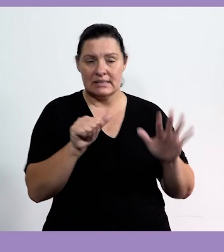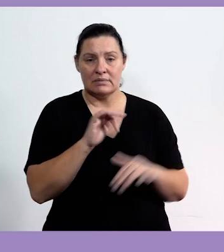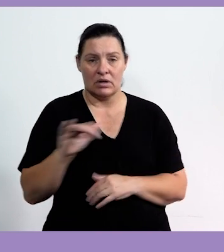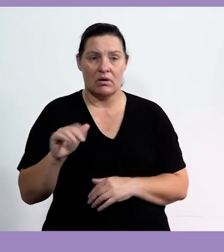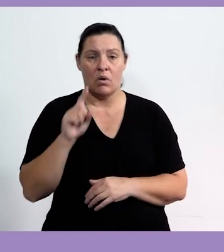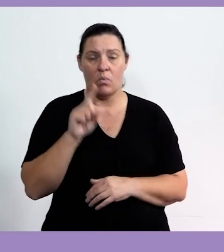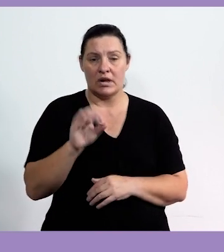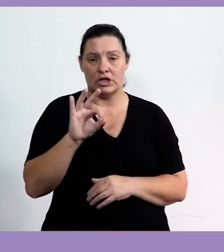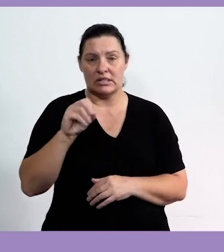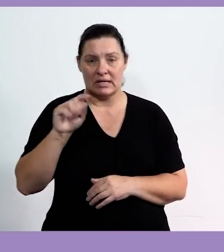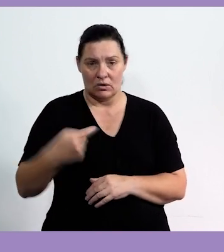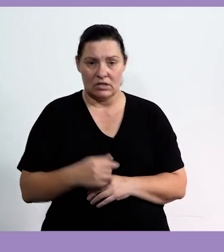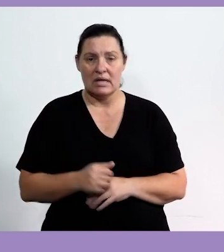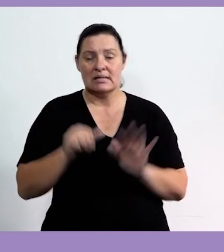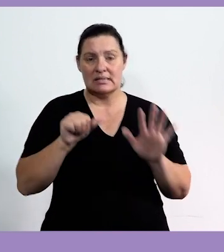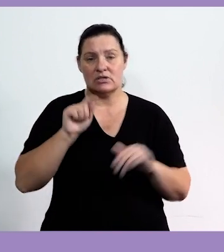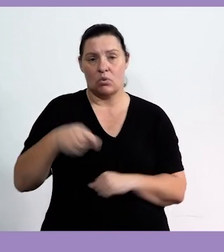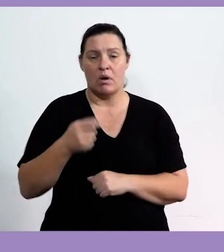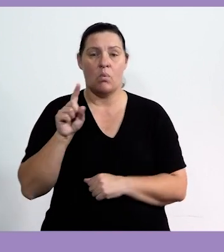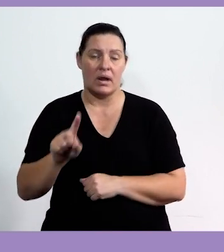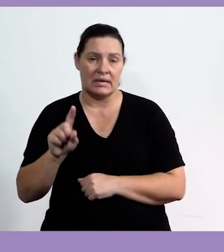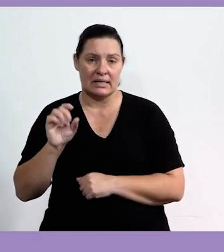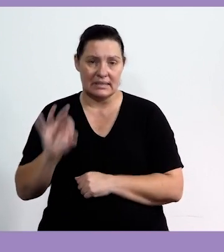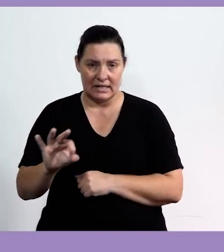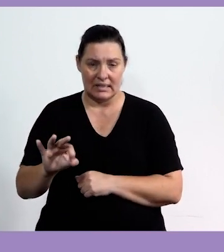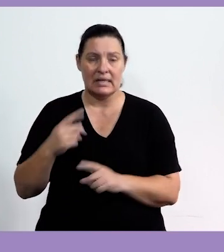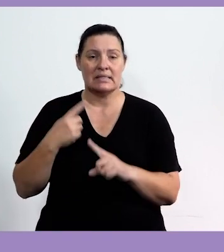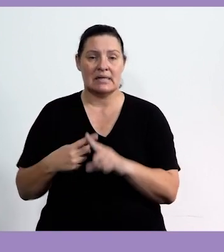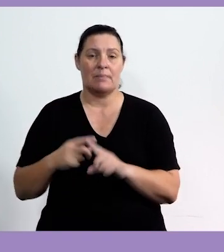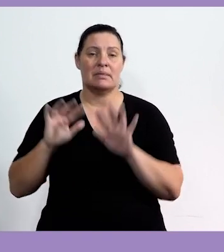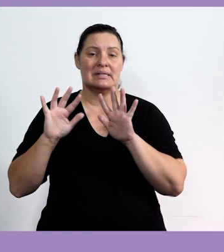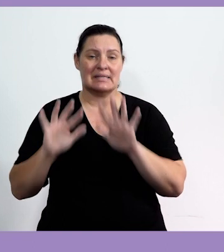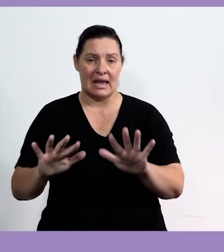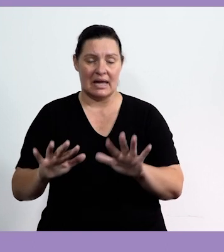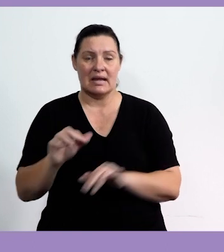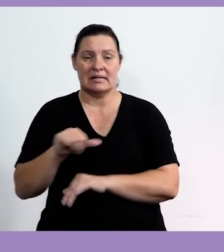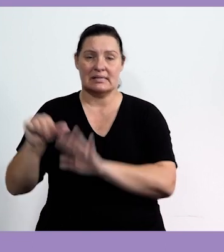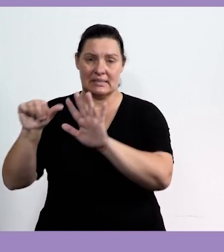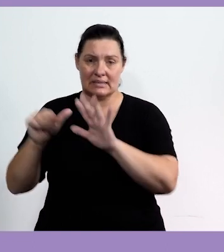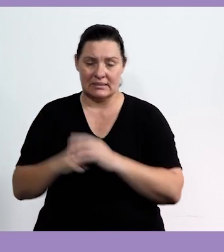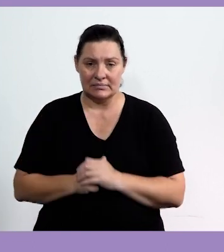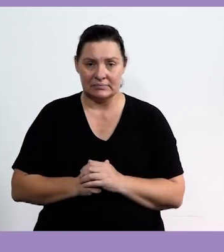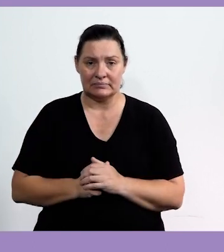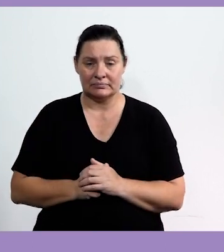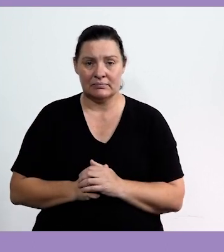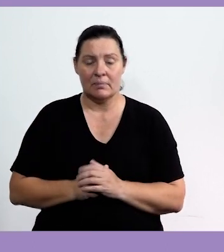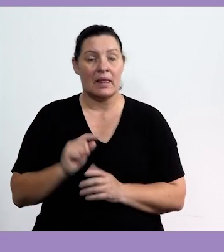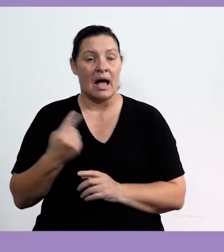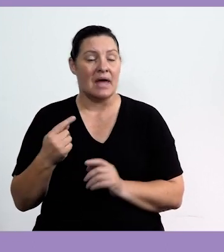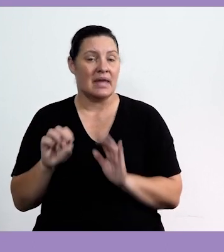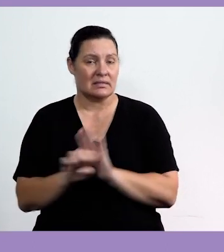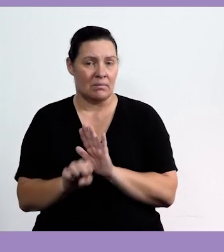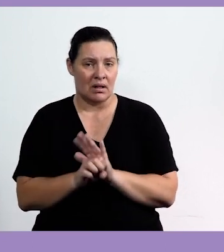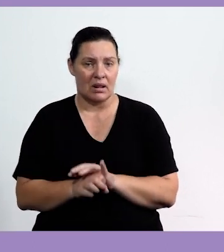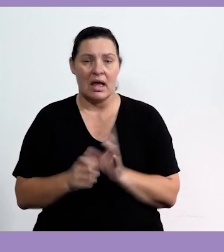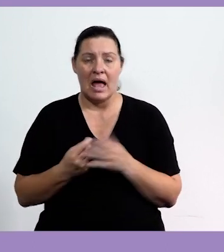that 6,130,000 is equals to 6,13 multiplied by 10 to the exponent 6.